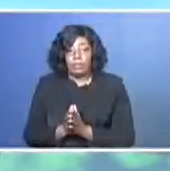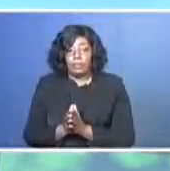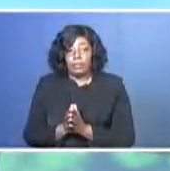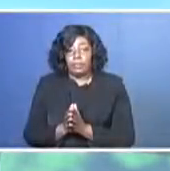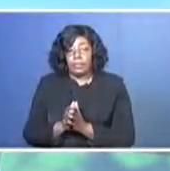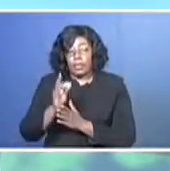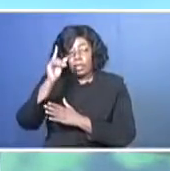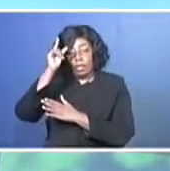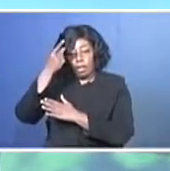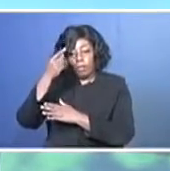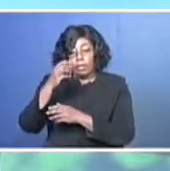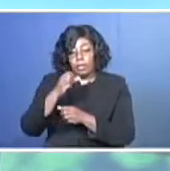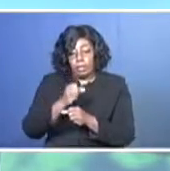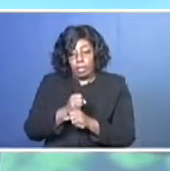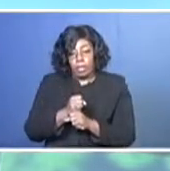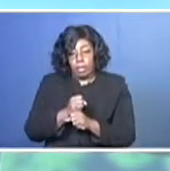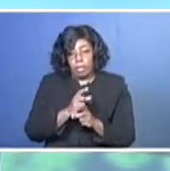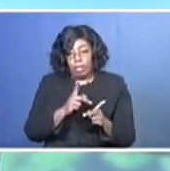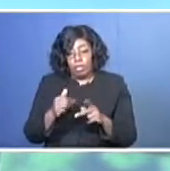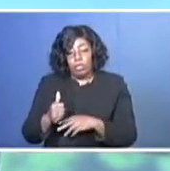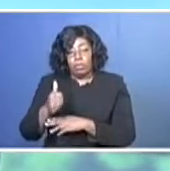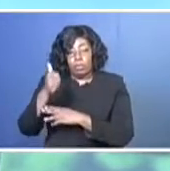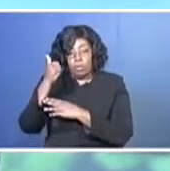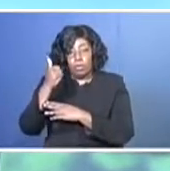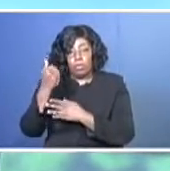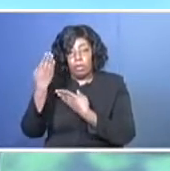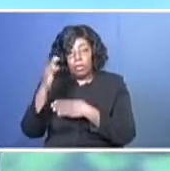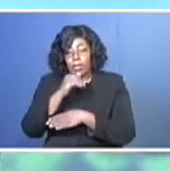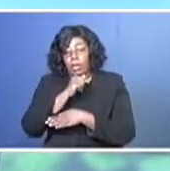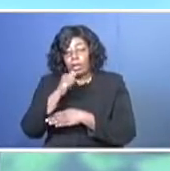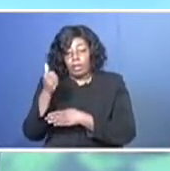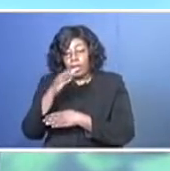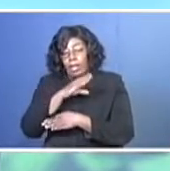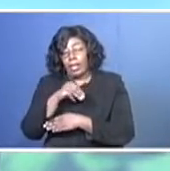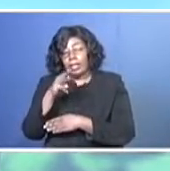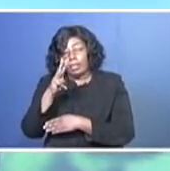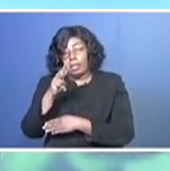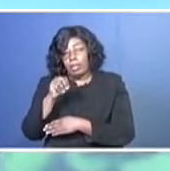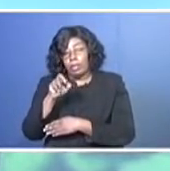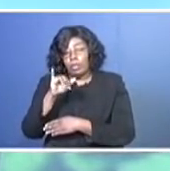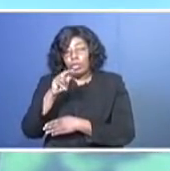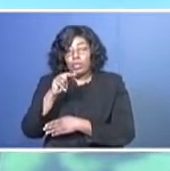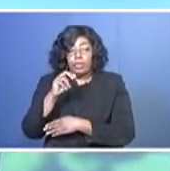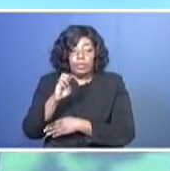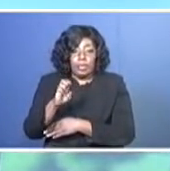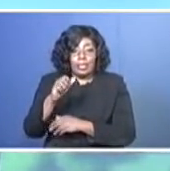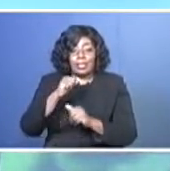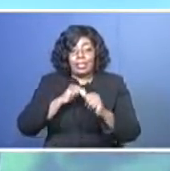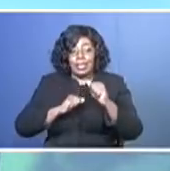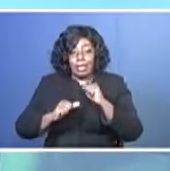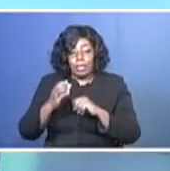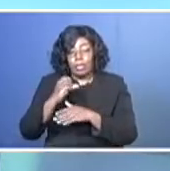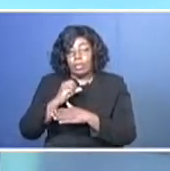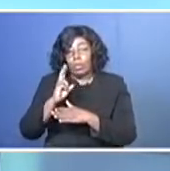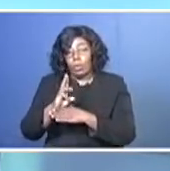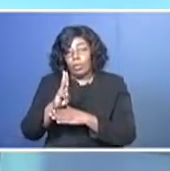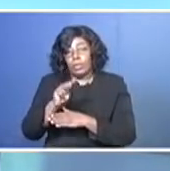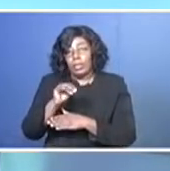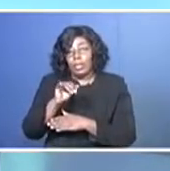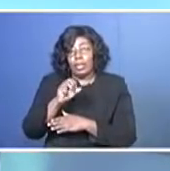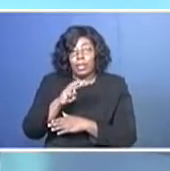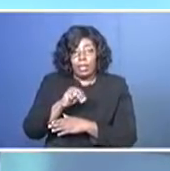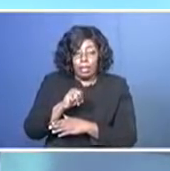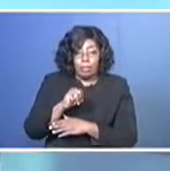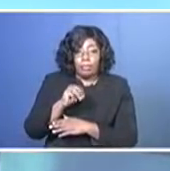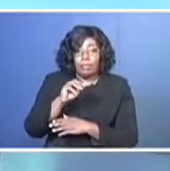The government taking steps to revitalize the Bahamas Agriculture and Marine Science Institute, or BAMSI, in North